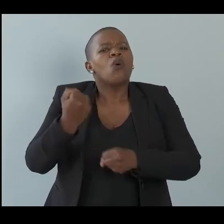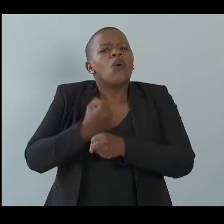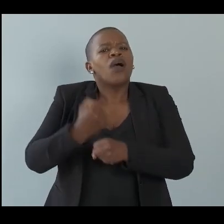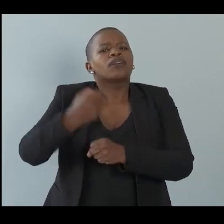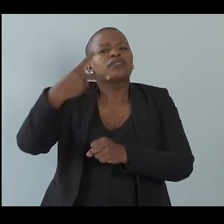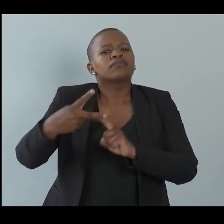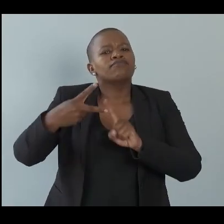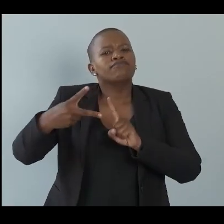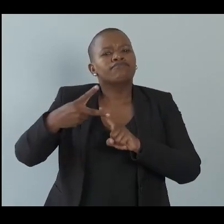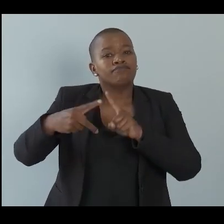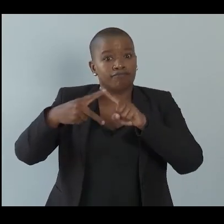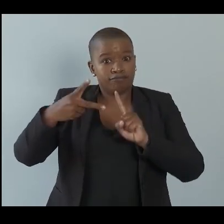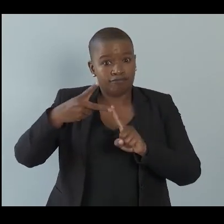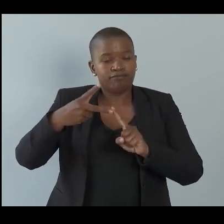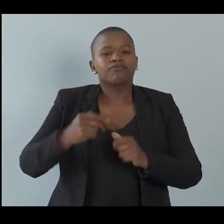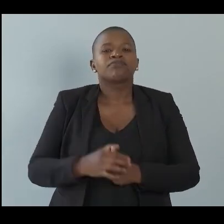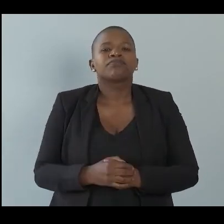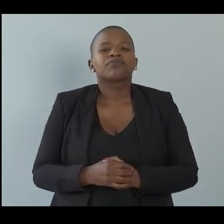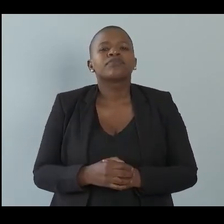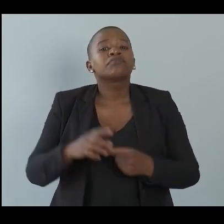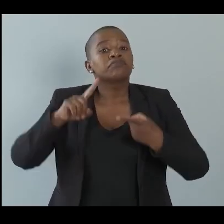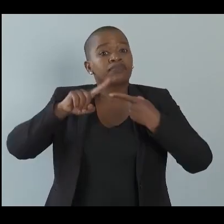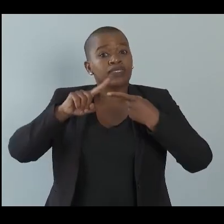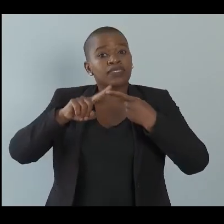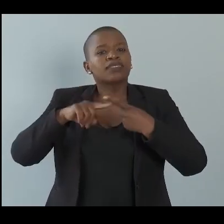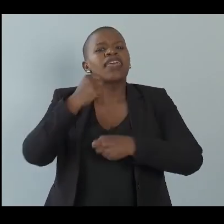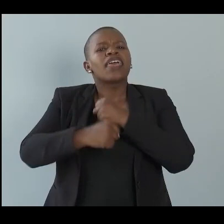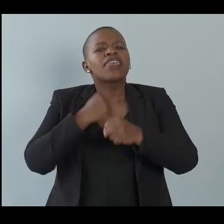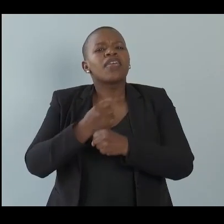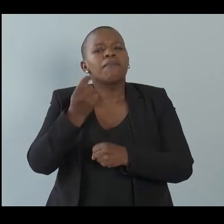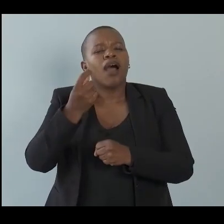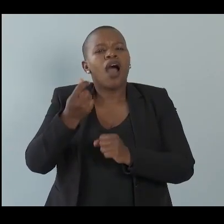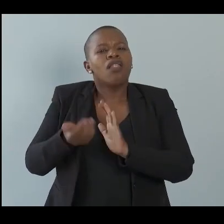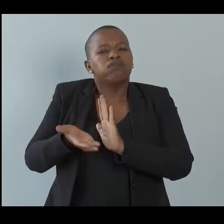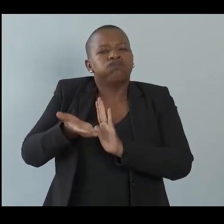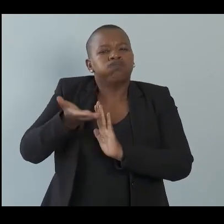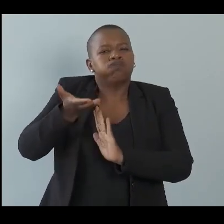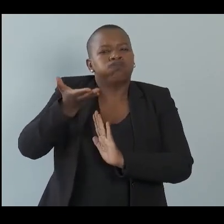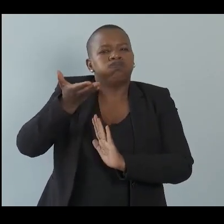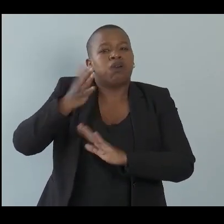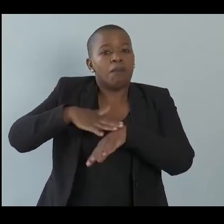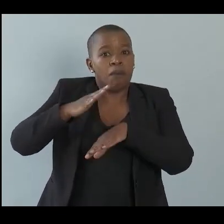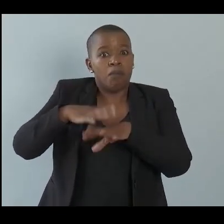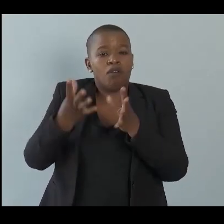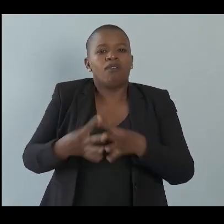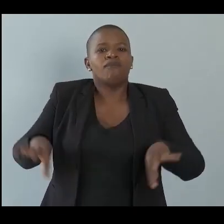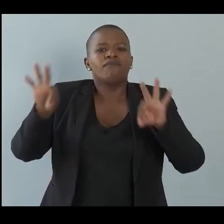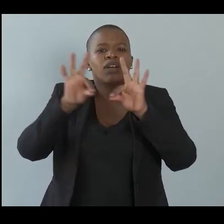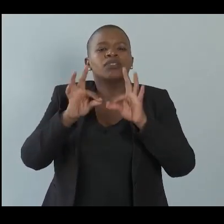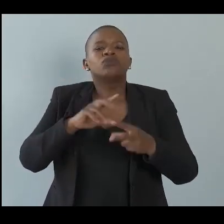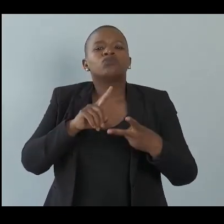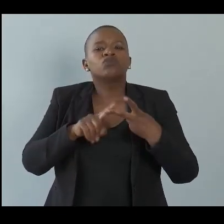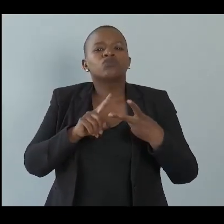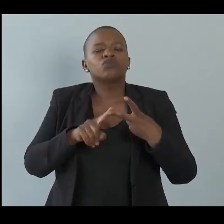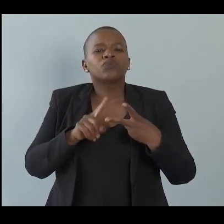levers: growing revenue by partnering with our customers to get the most value out of their digital spend, driving operating leverage through improving